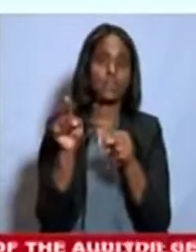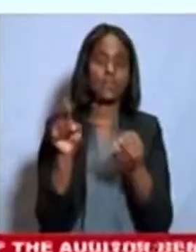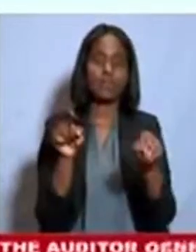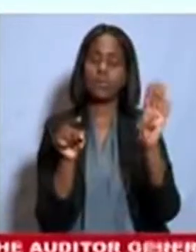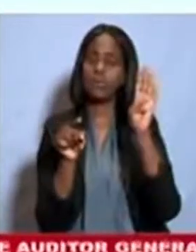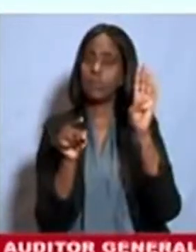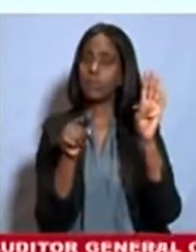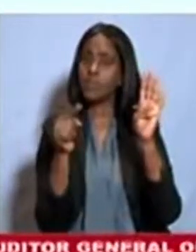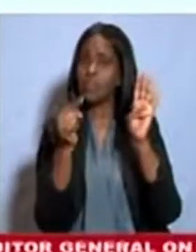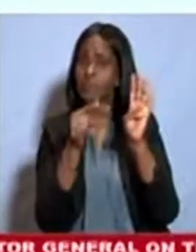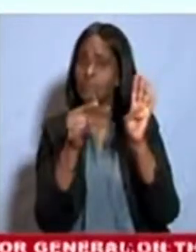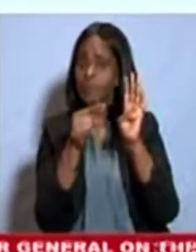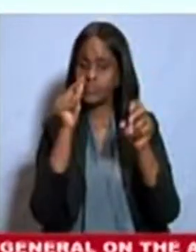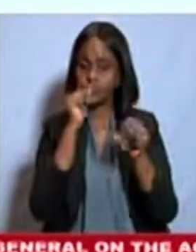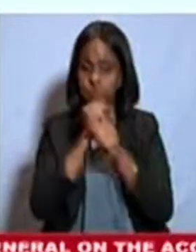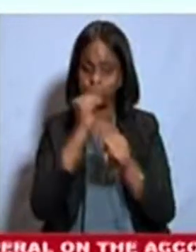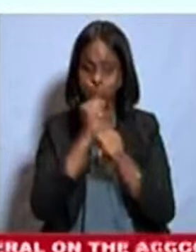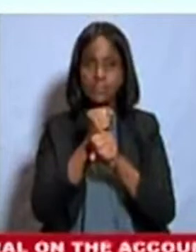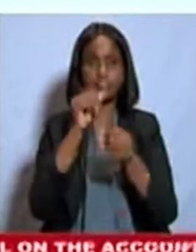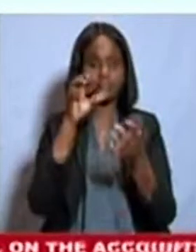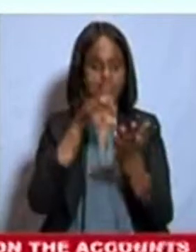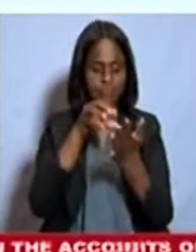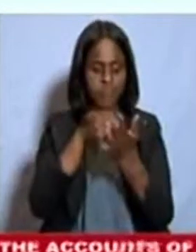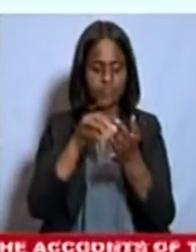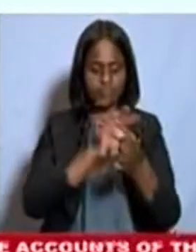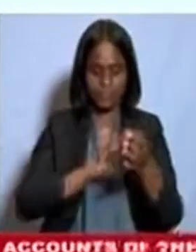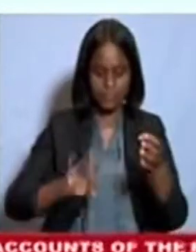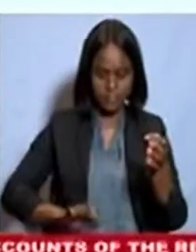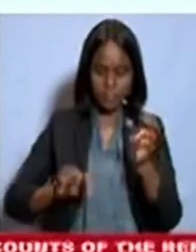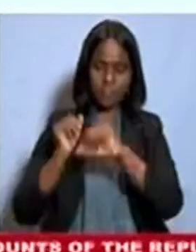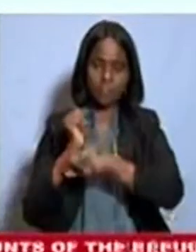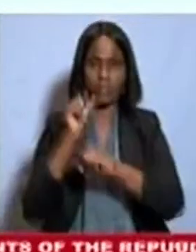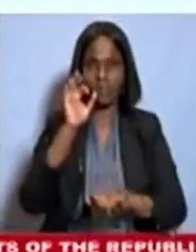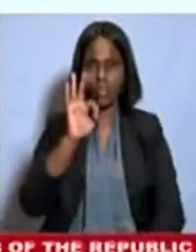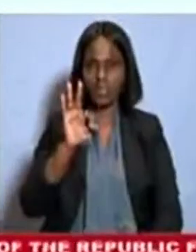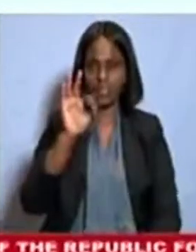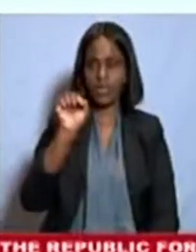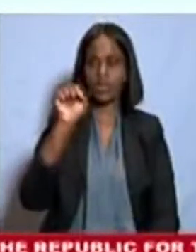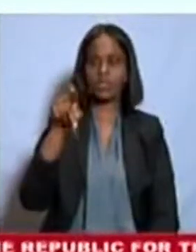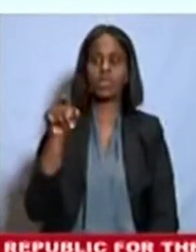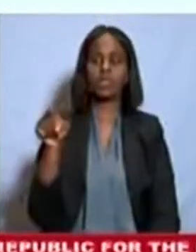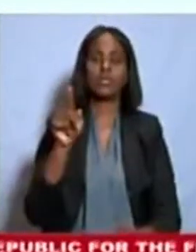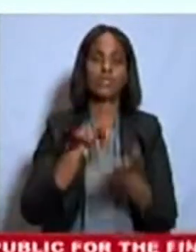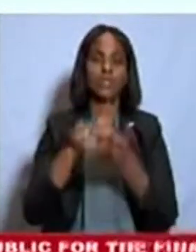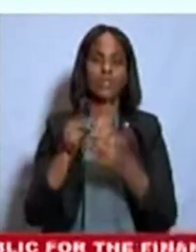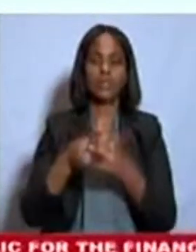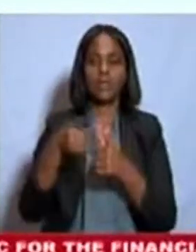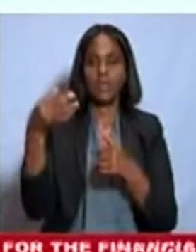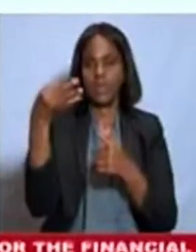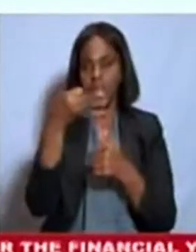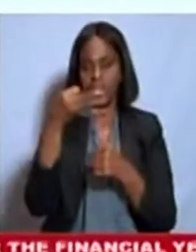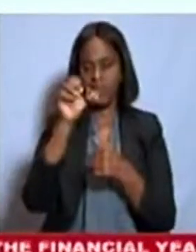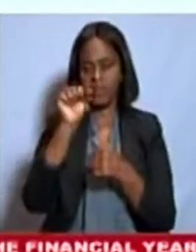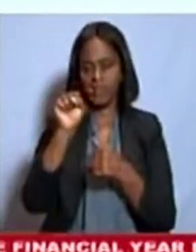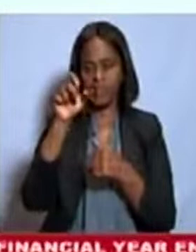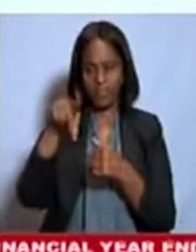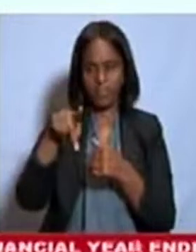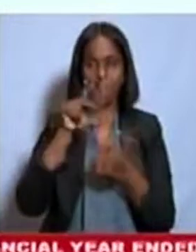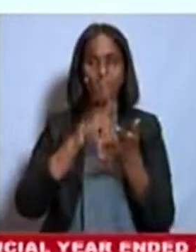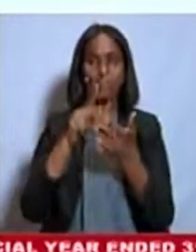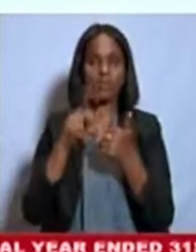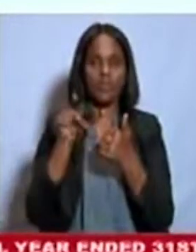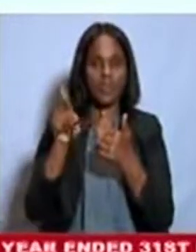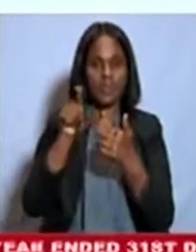B. Operational matters, Food Security Pack program. The Food Security Pack FSP